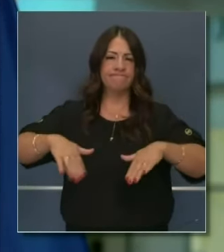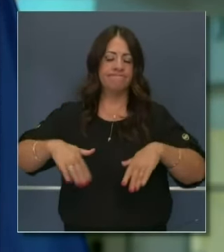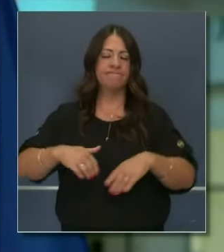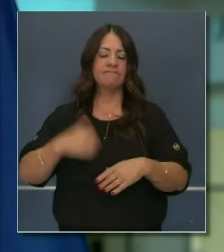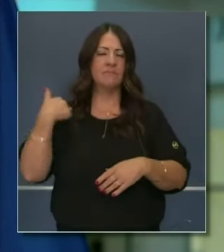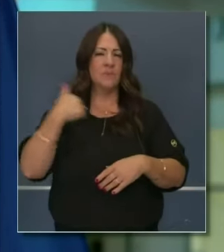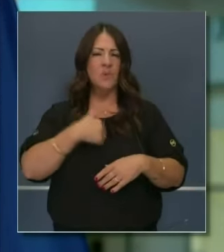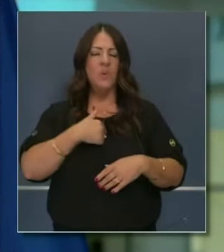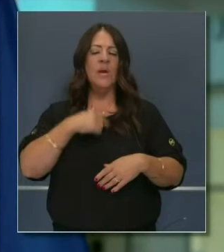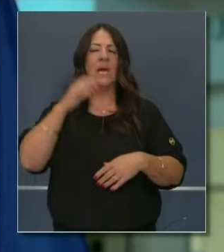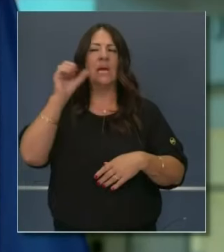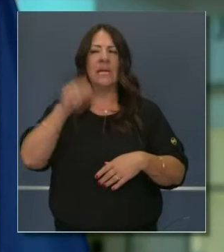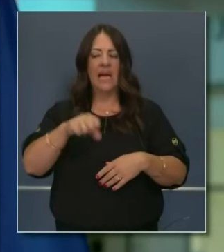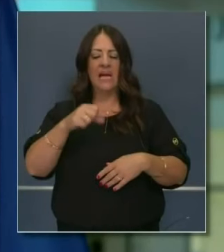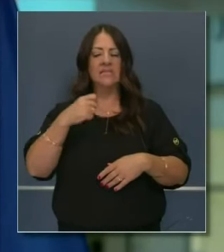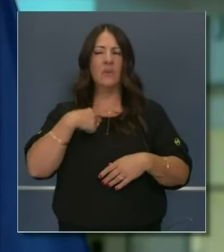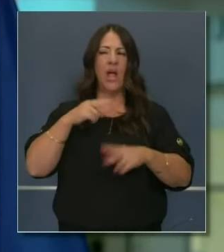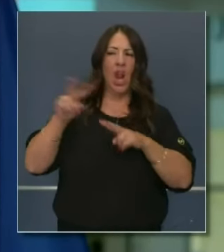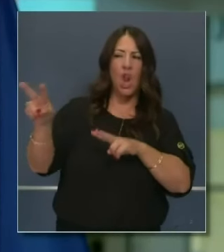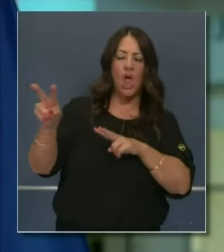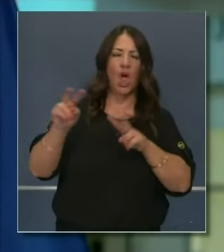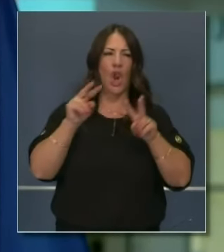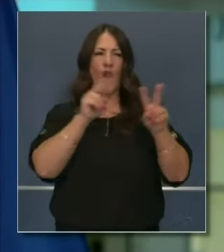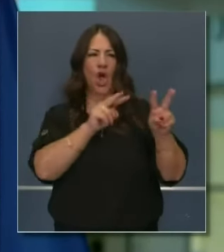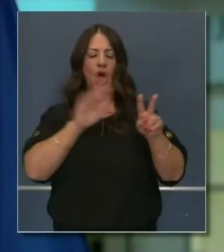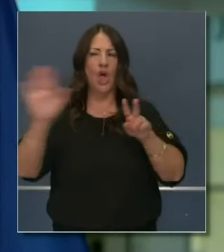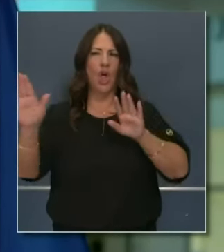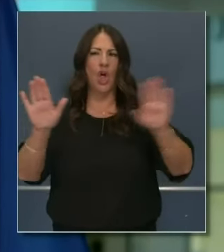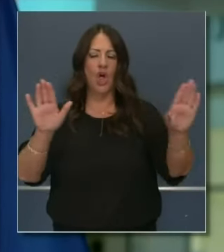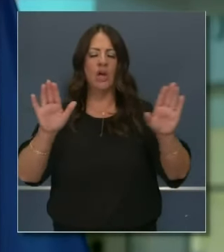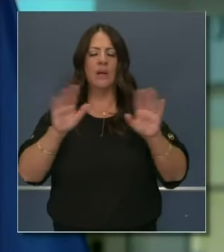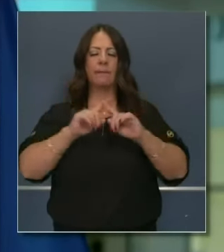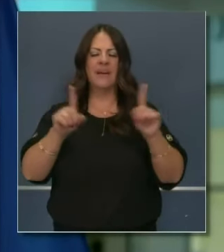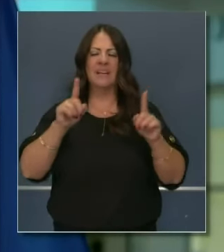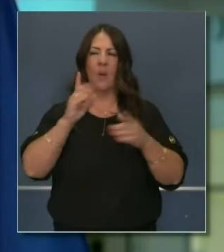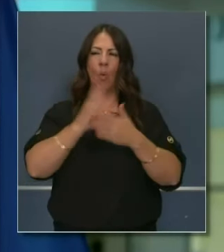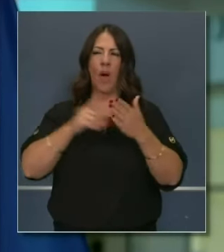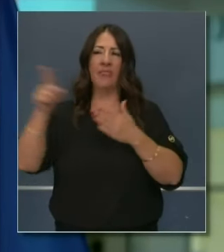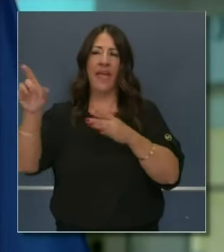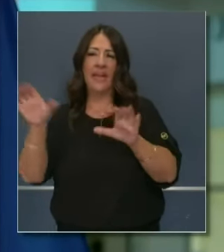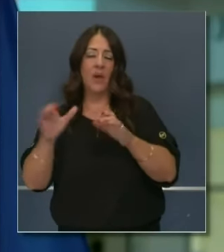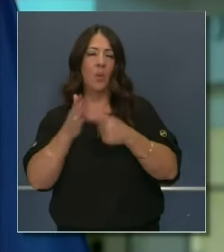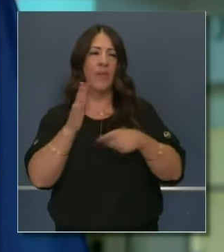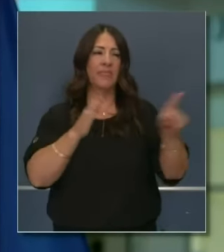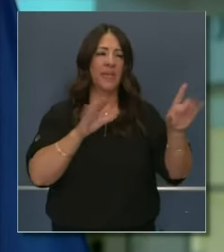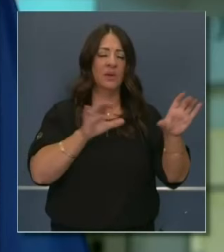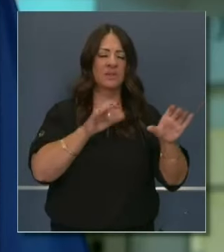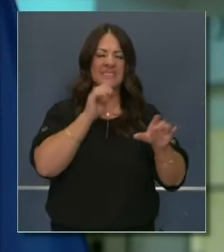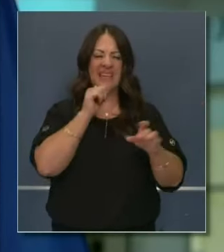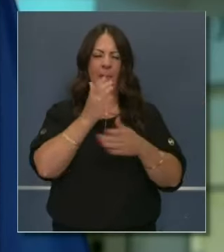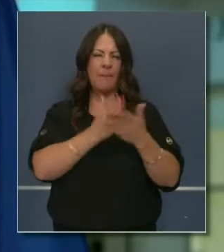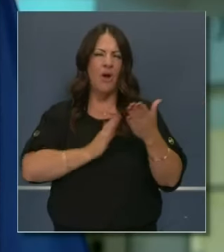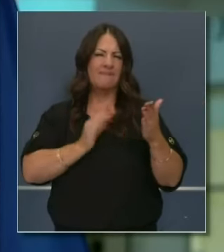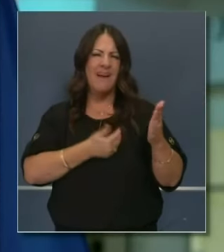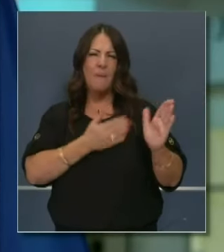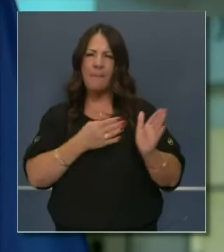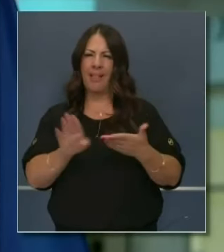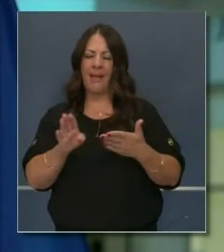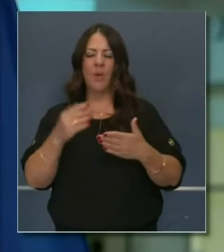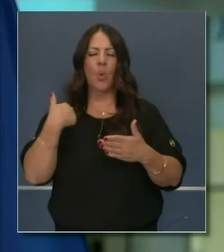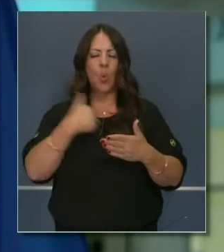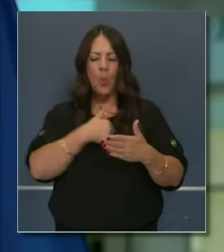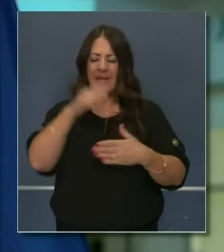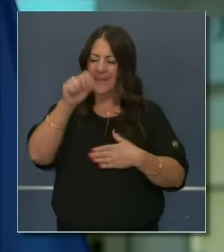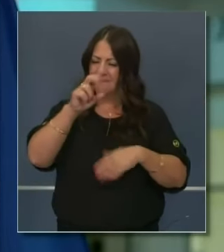to those considerations, but no, that's not part of our current planning. We, again, are concerned about what's happening